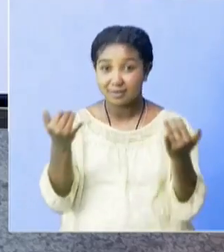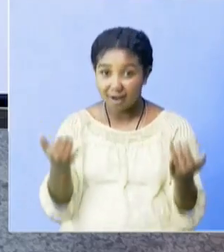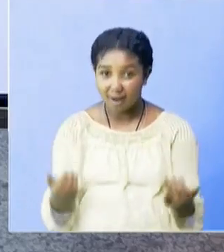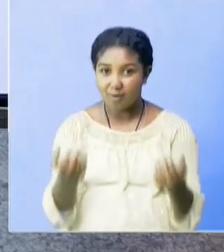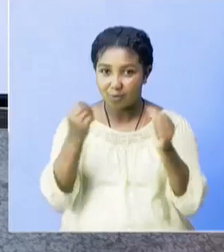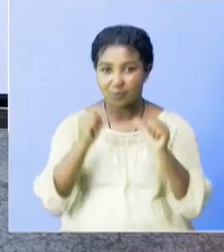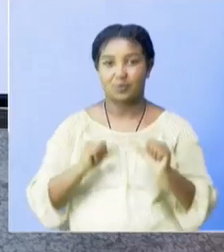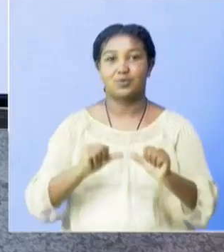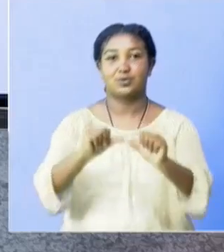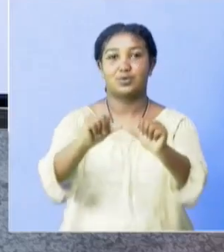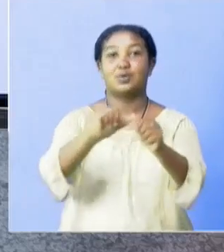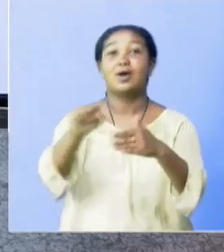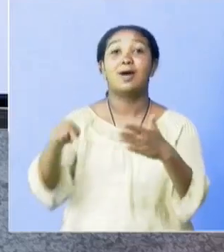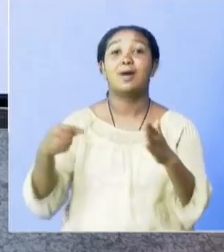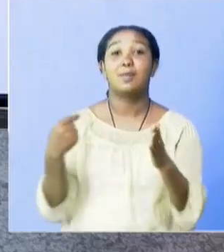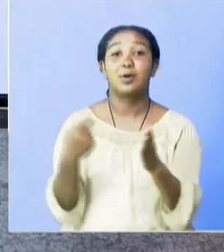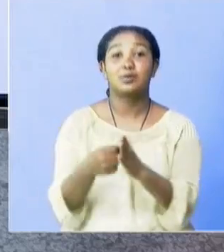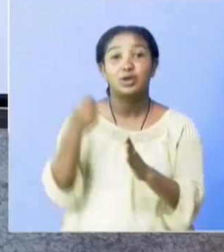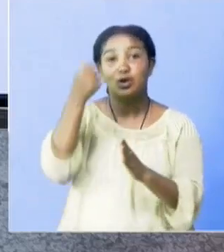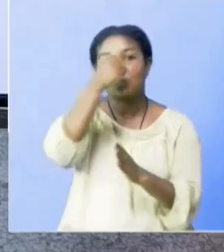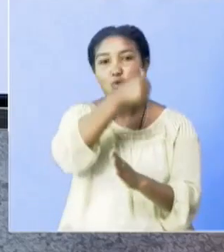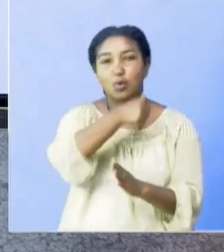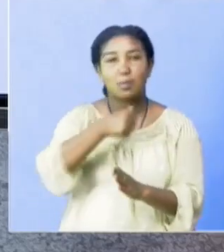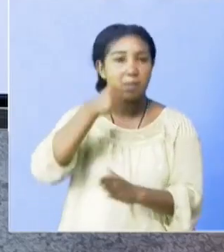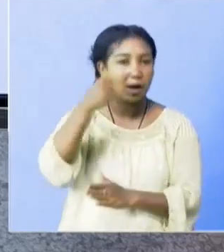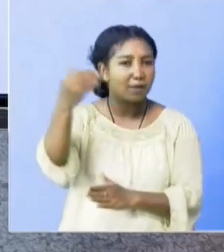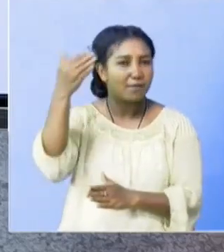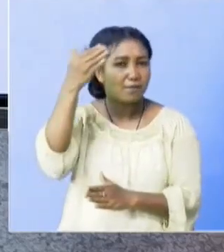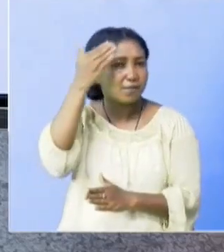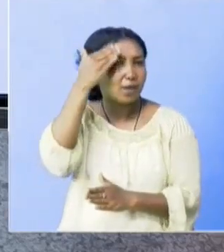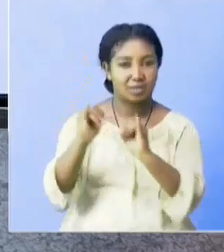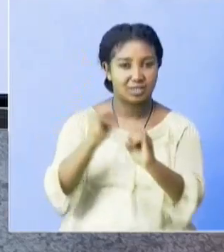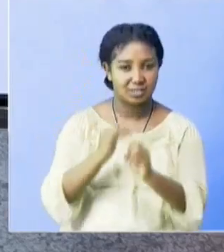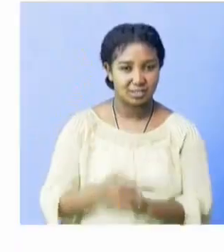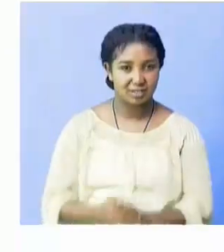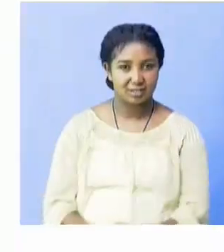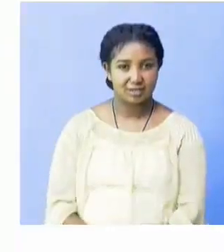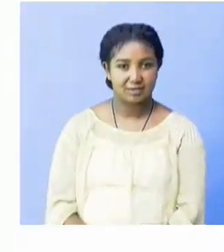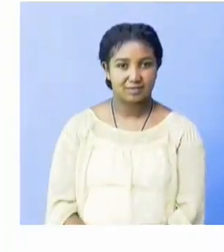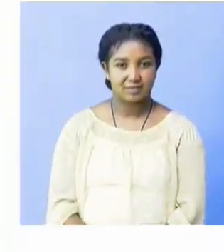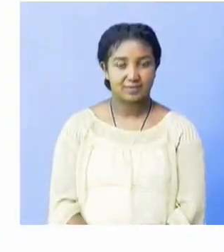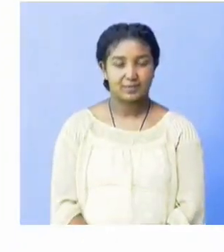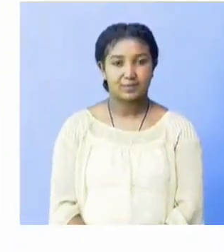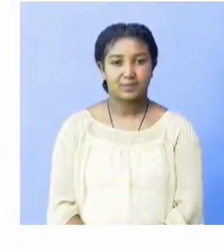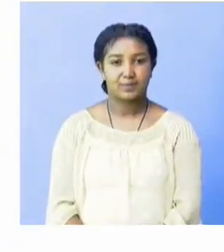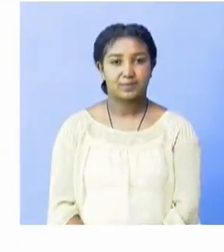us continue about Ethiopian famous people information.